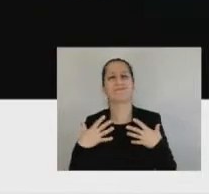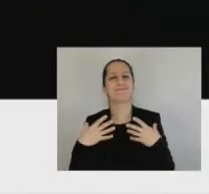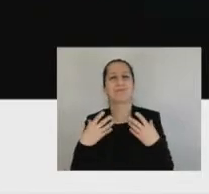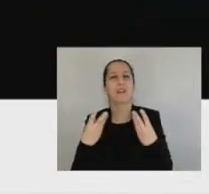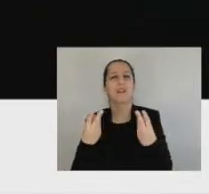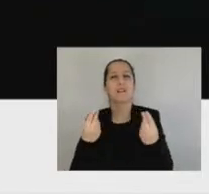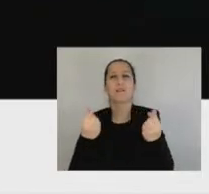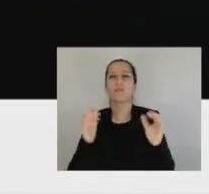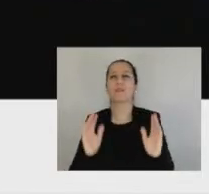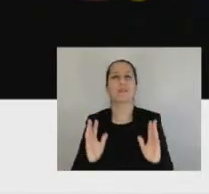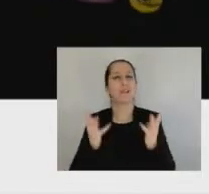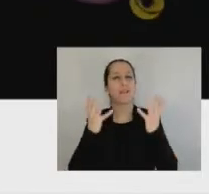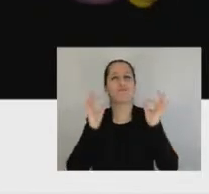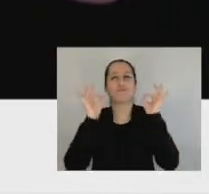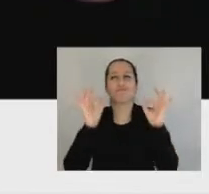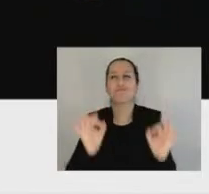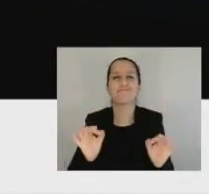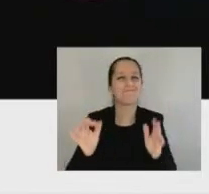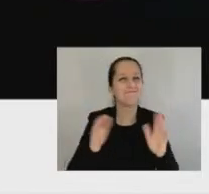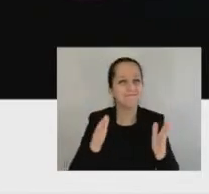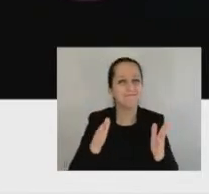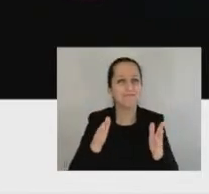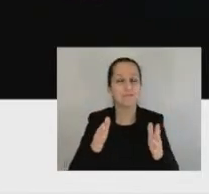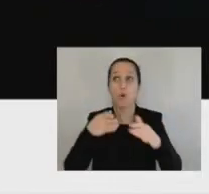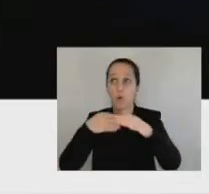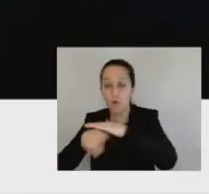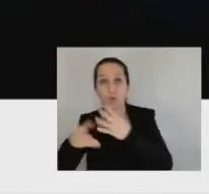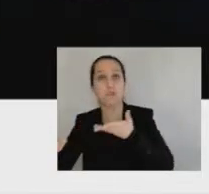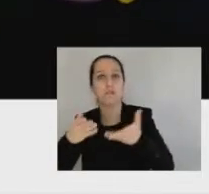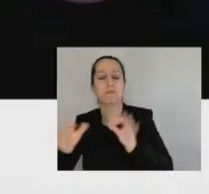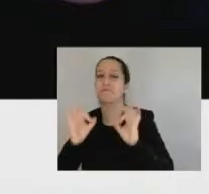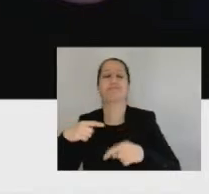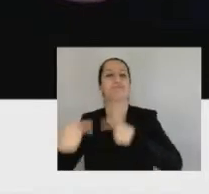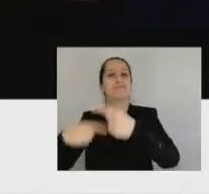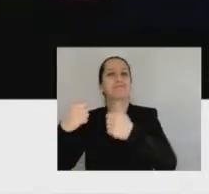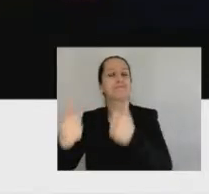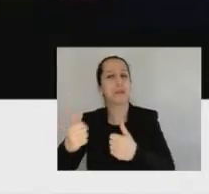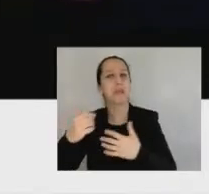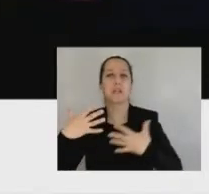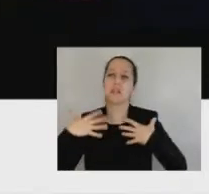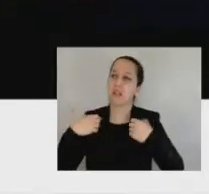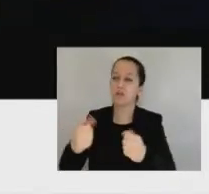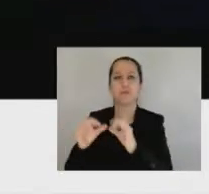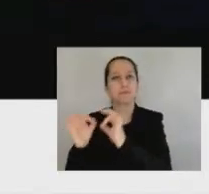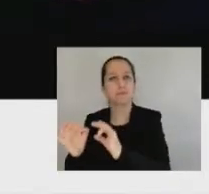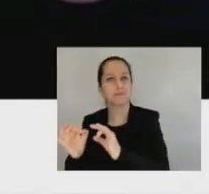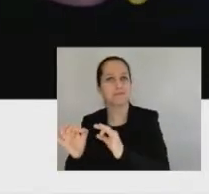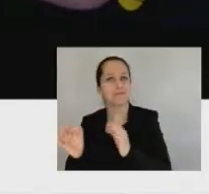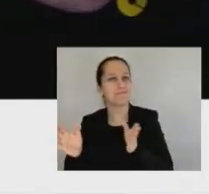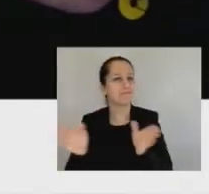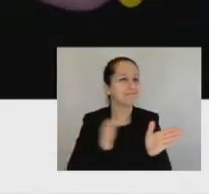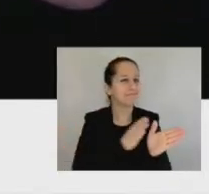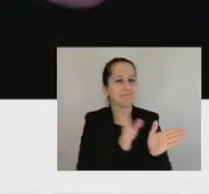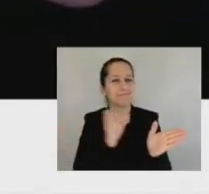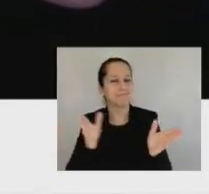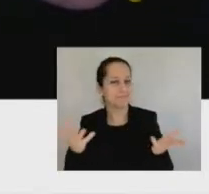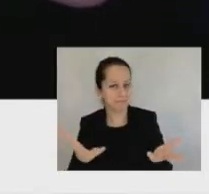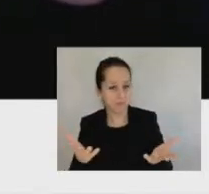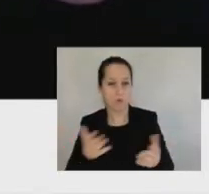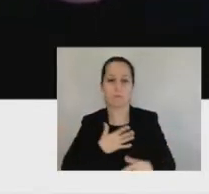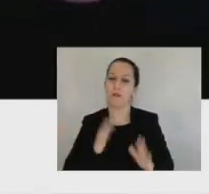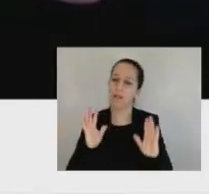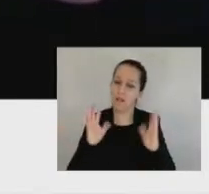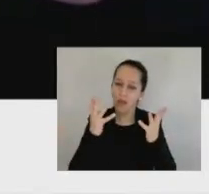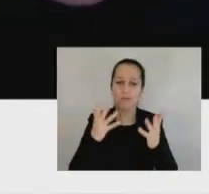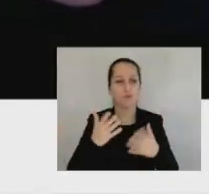of persons, on timely access. But if at the same time the prevalence of many health problems,